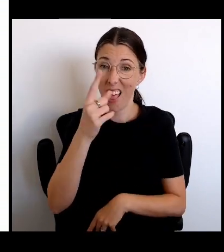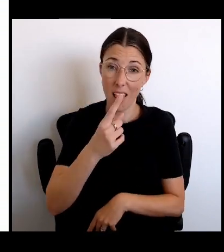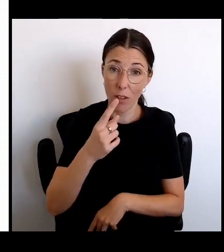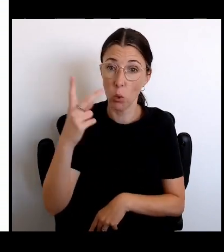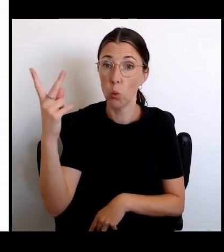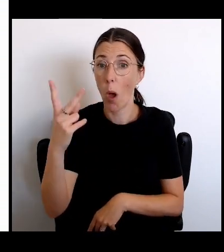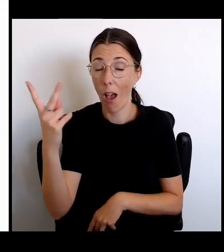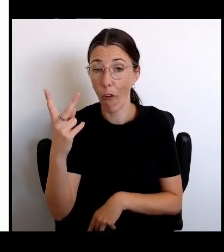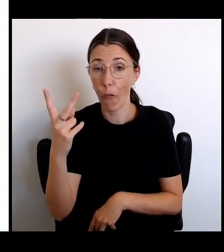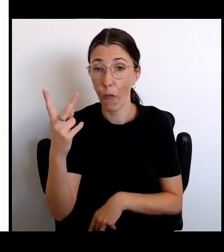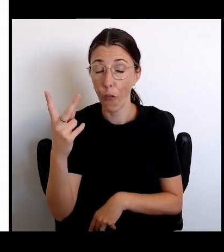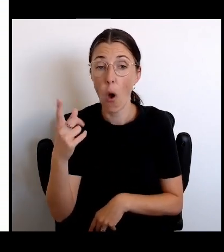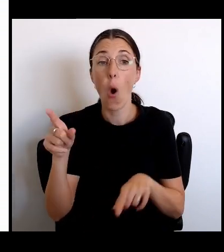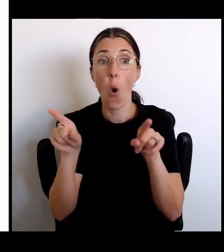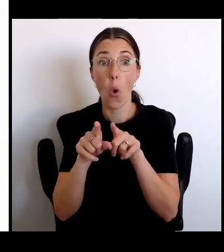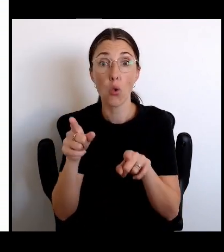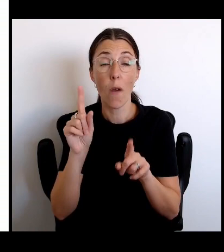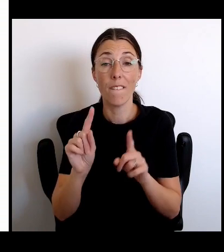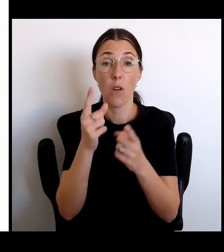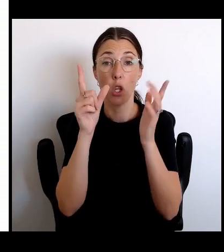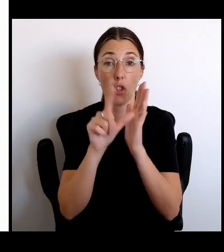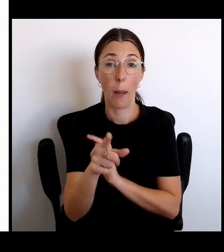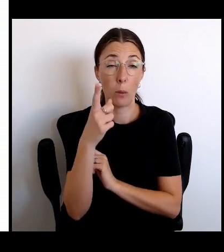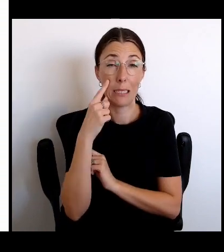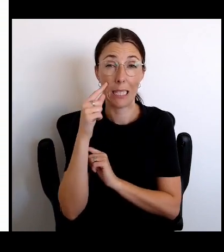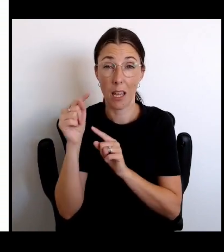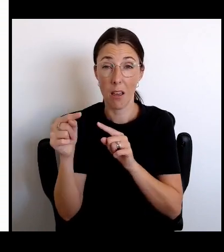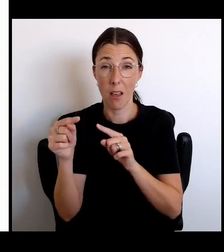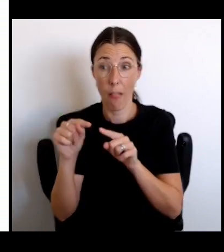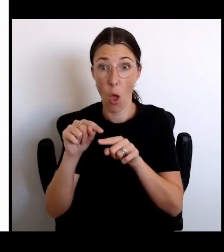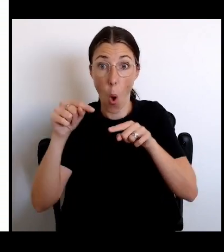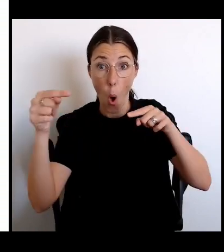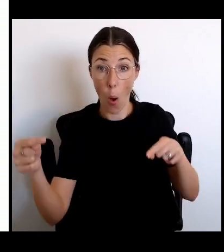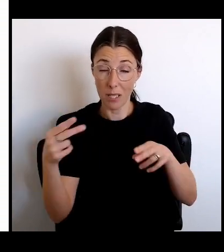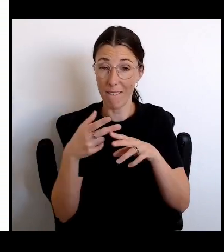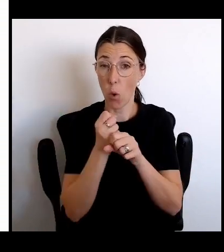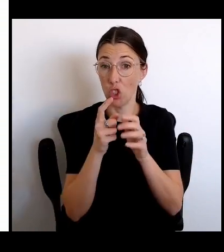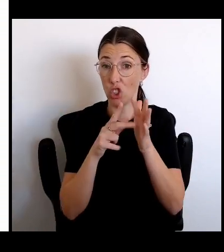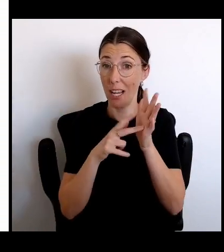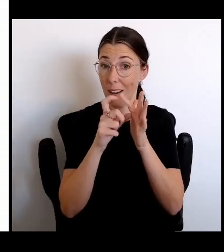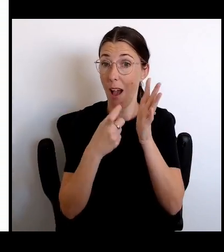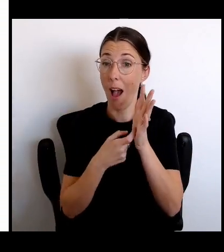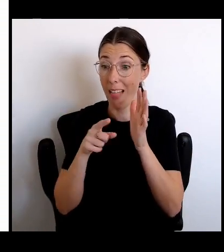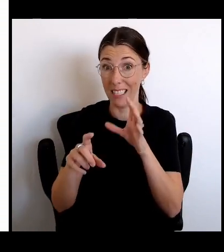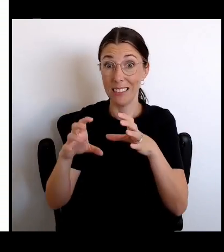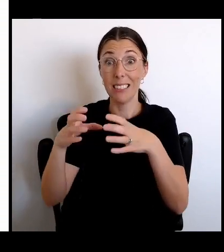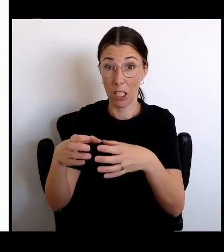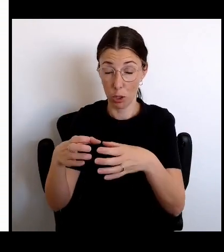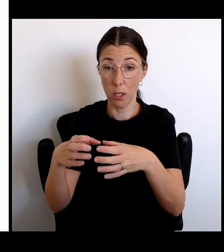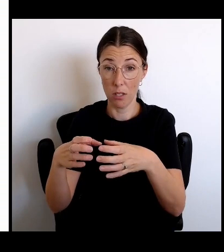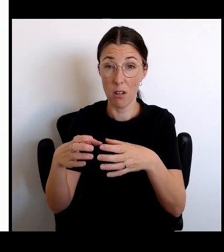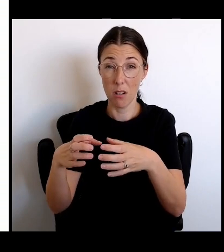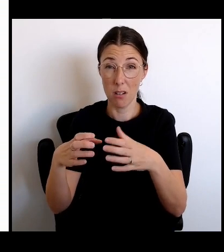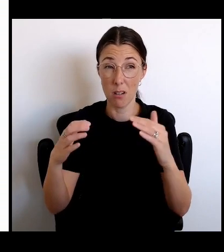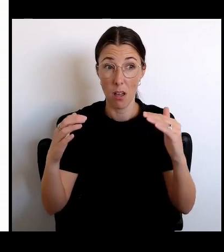we see the reversal in gender. So we see now this is the first segment that is over-indexing female.